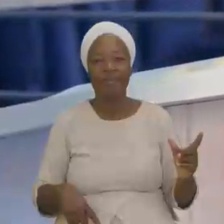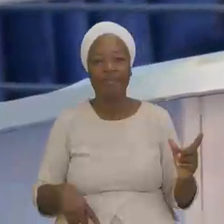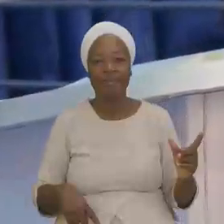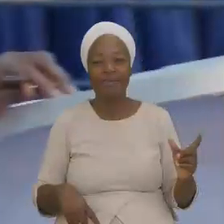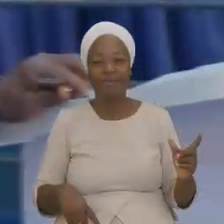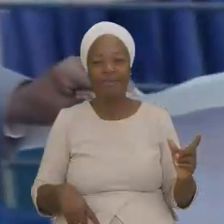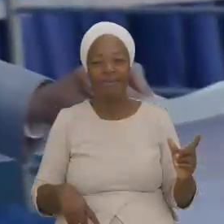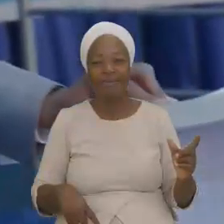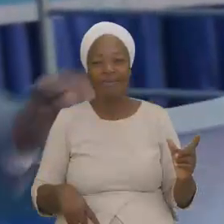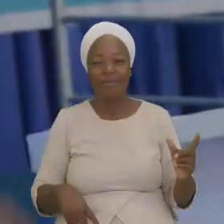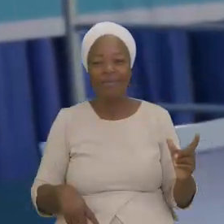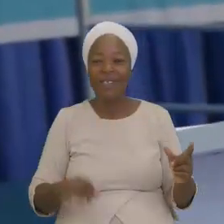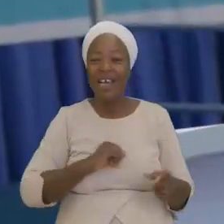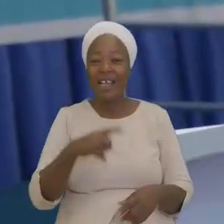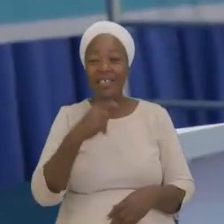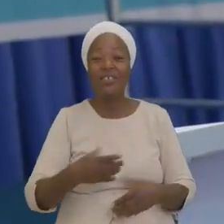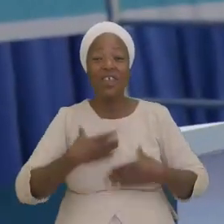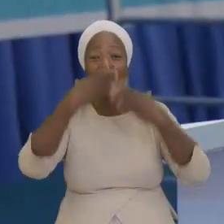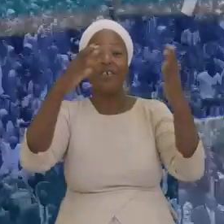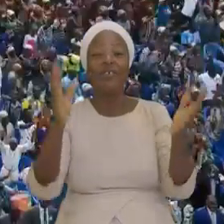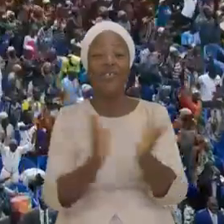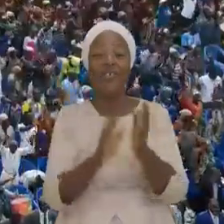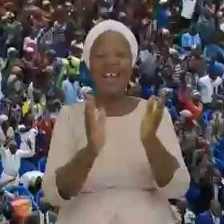Chulomond, hallelujah.